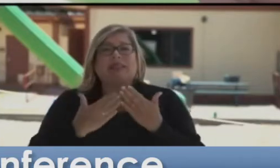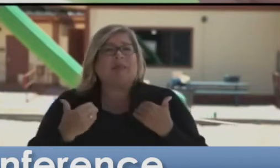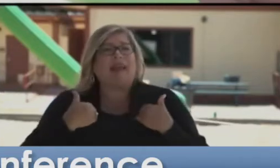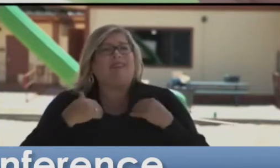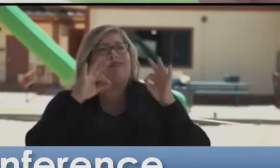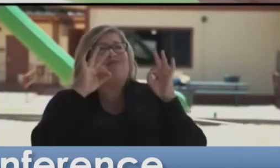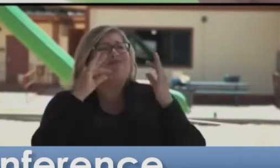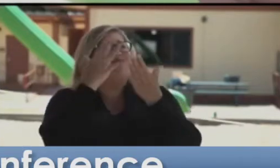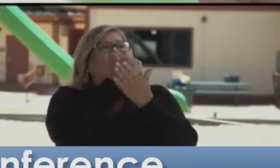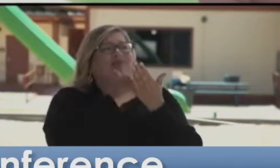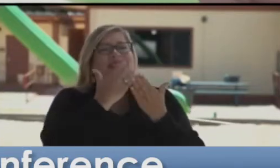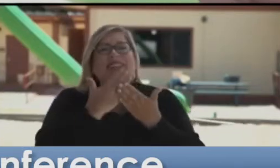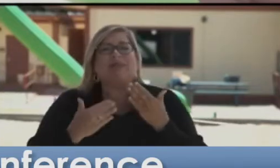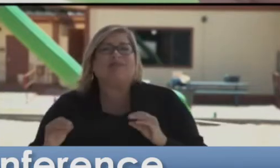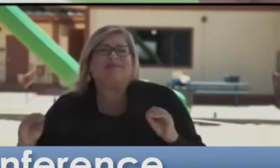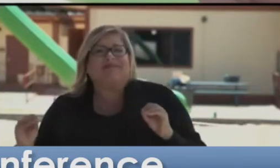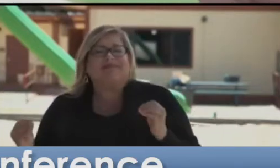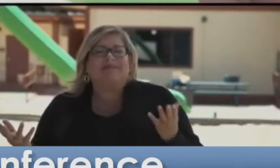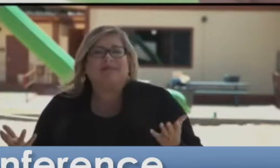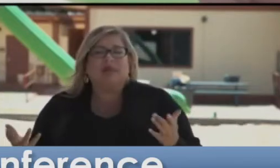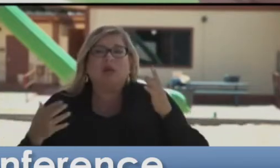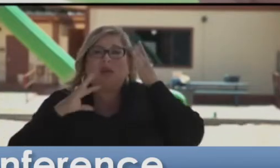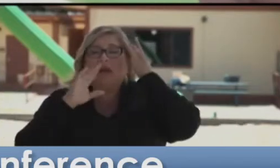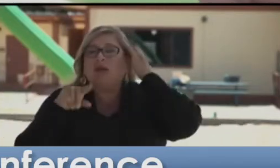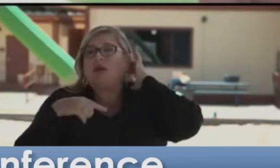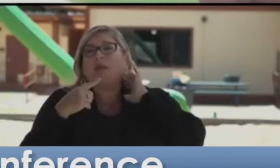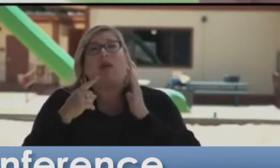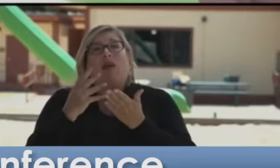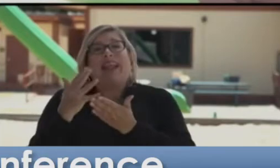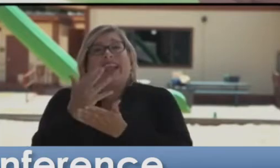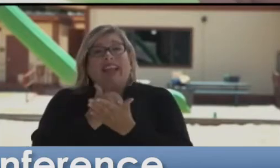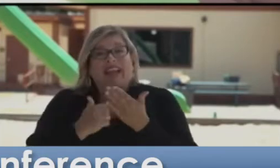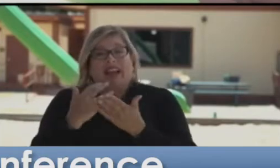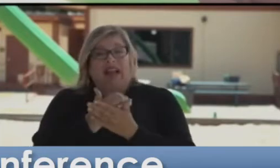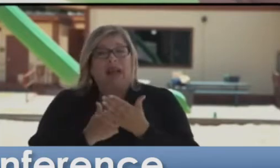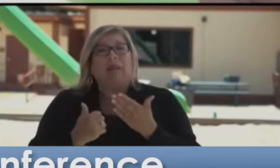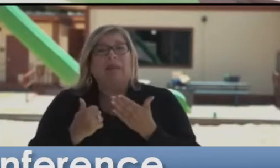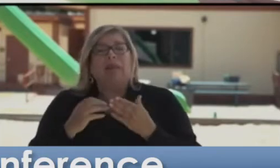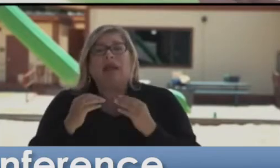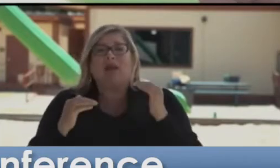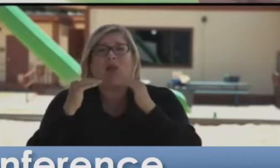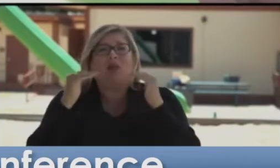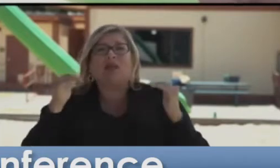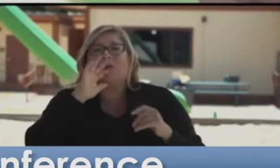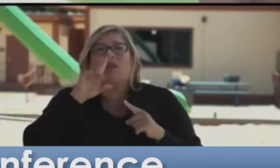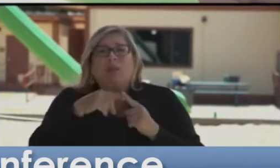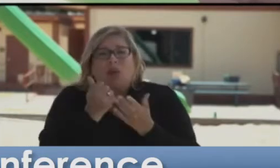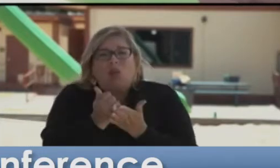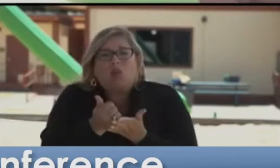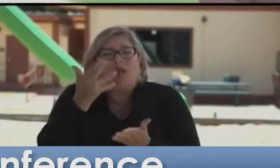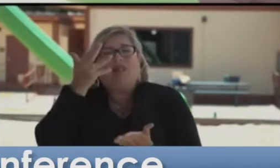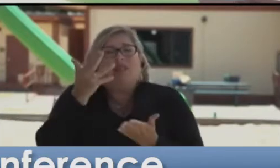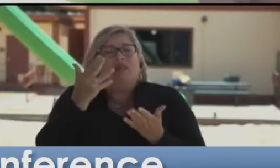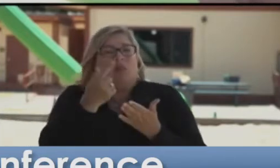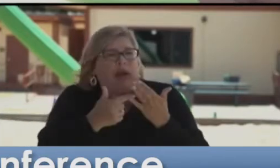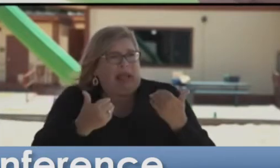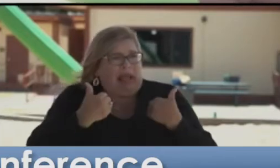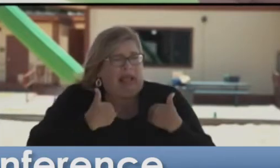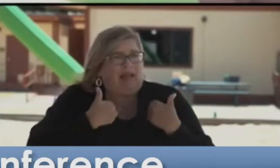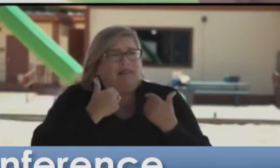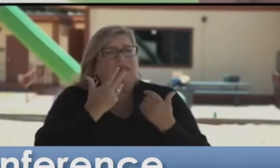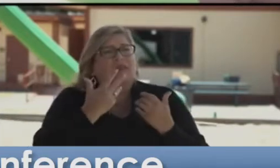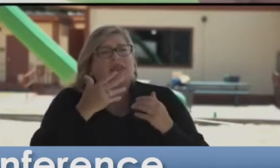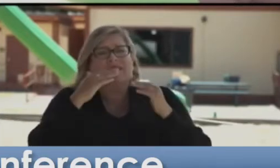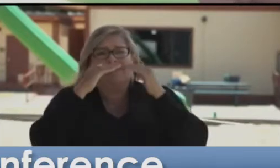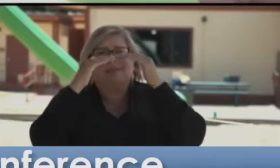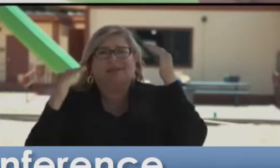about income inequality. We don't always talk about wealth inequality as much as I think we should. Talk about assets and the disparities in assets